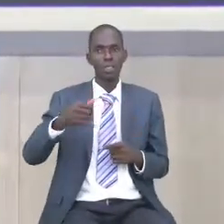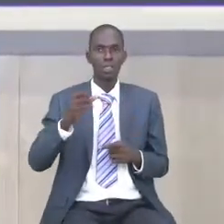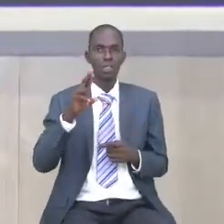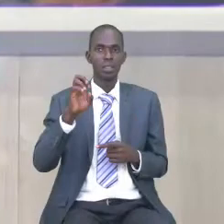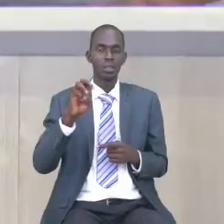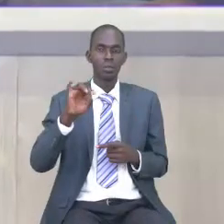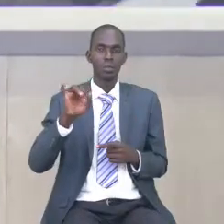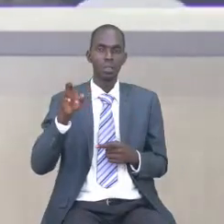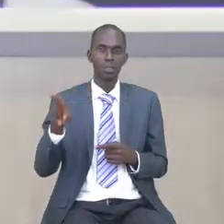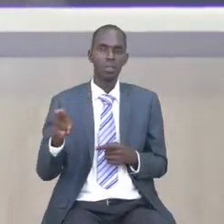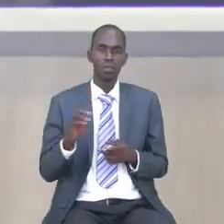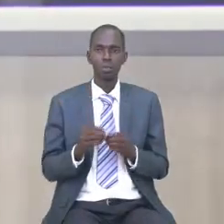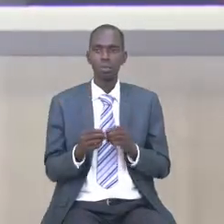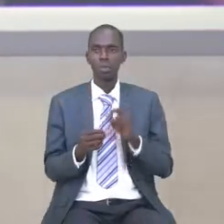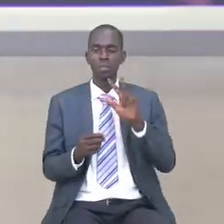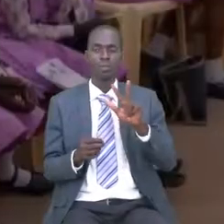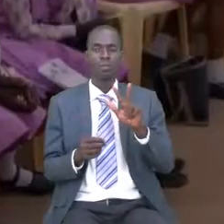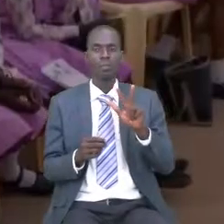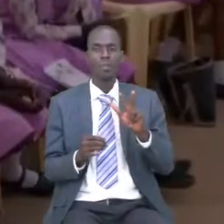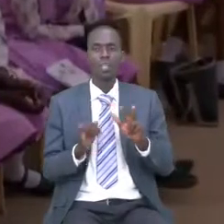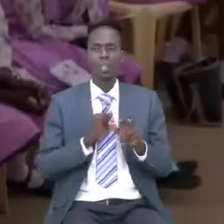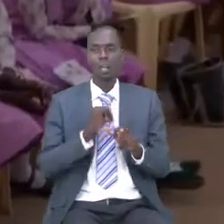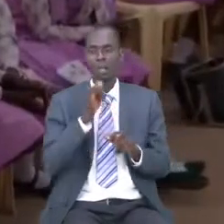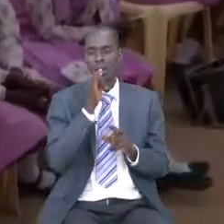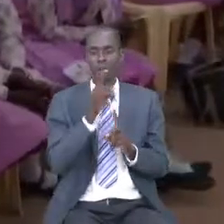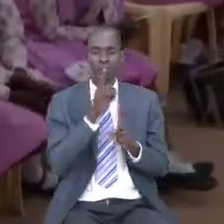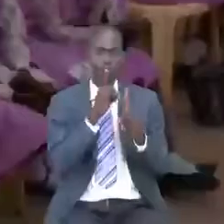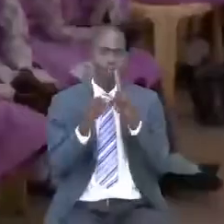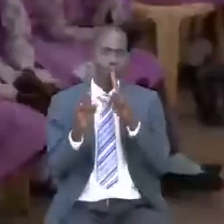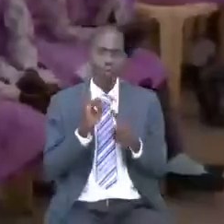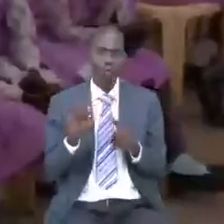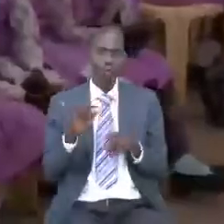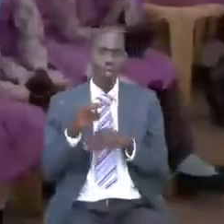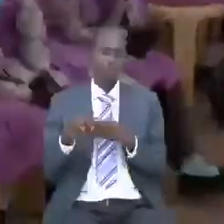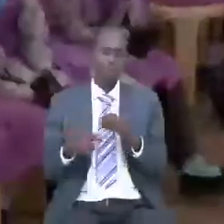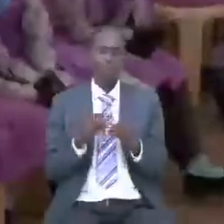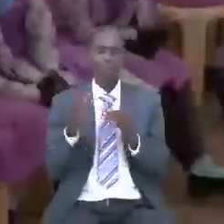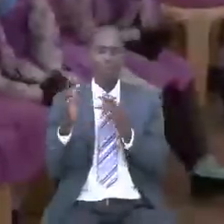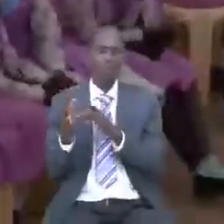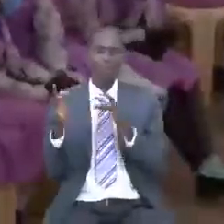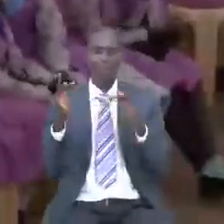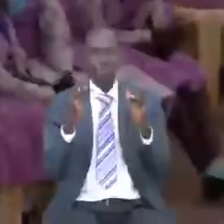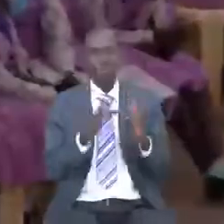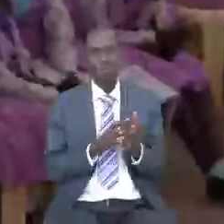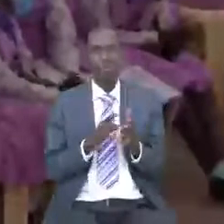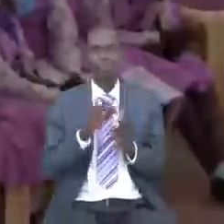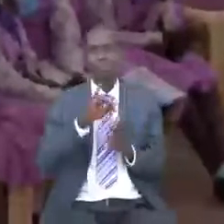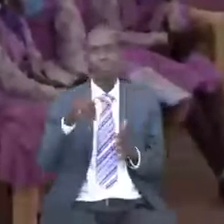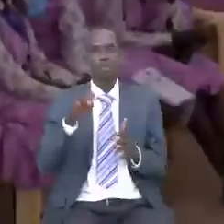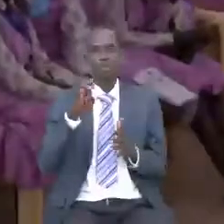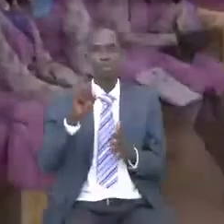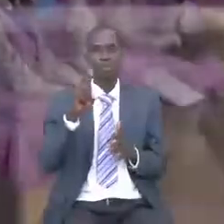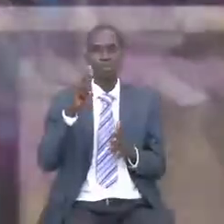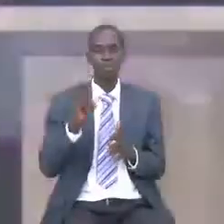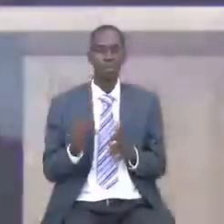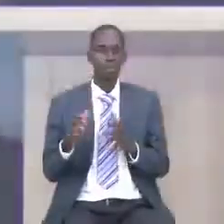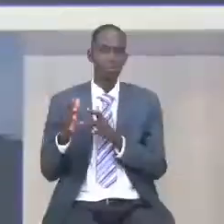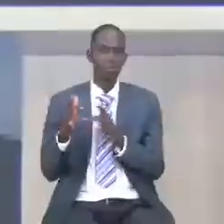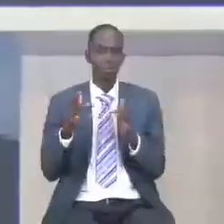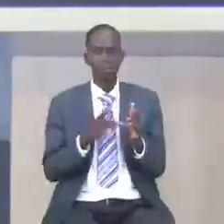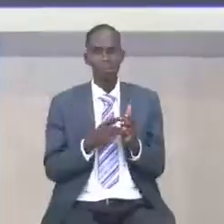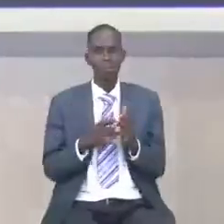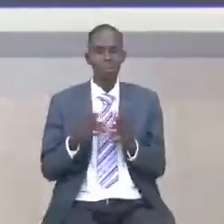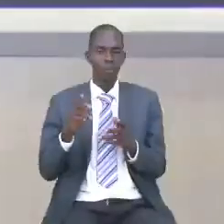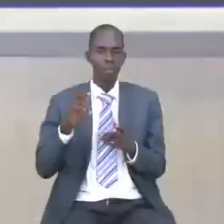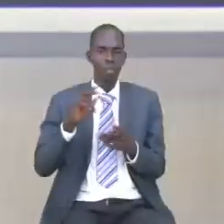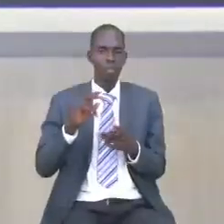Jeremiah. Number three, I'm speaking about Jesus. Partnership with